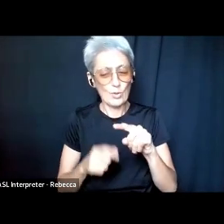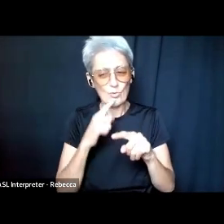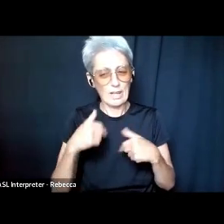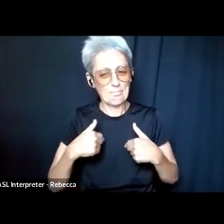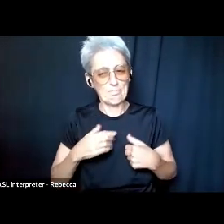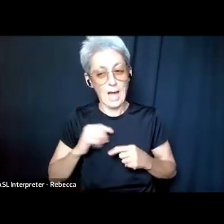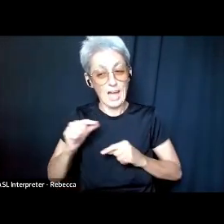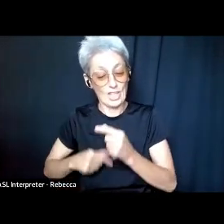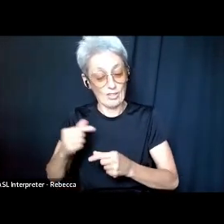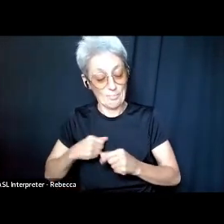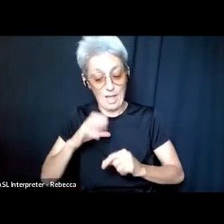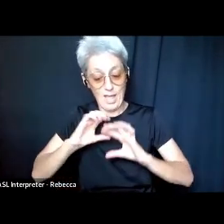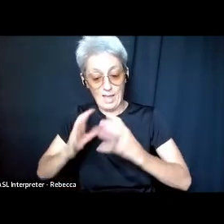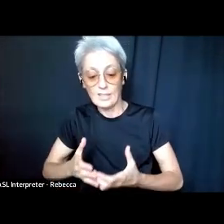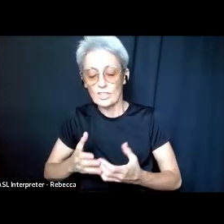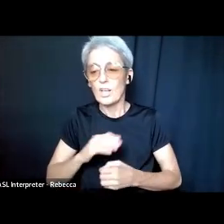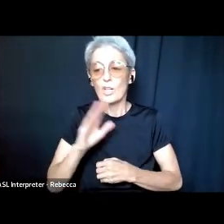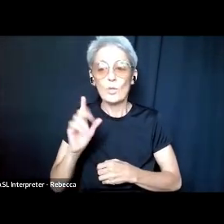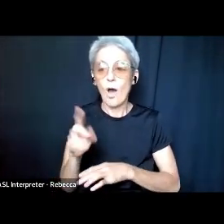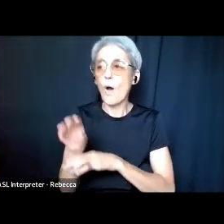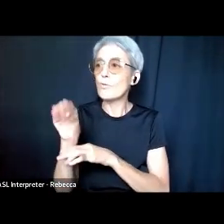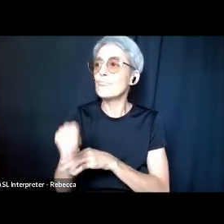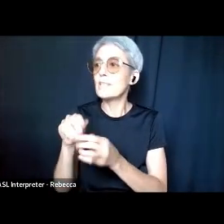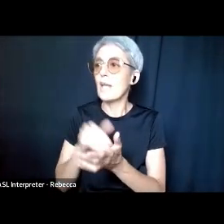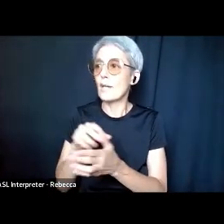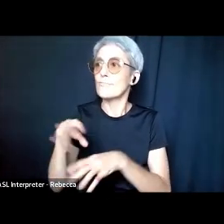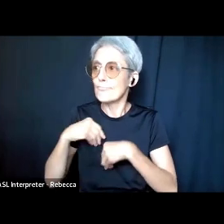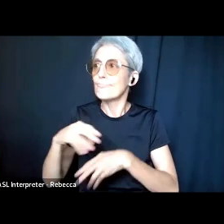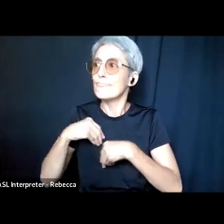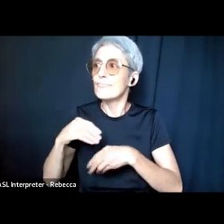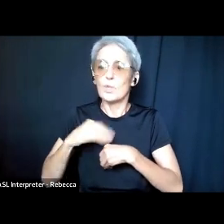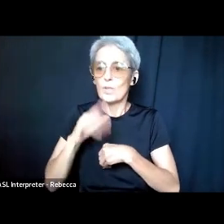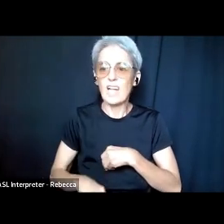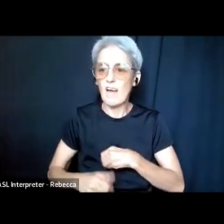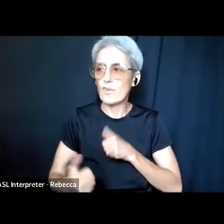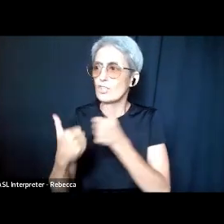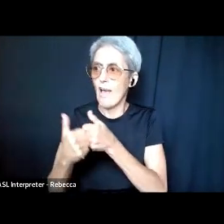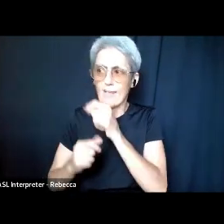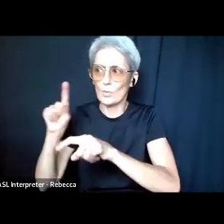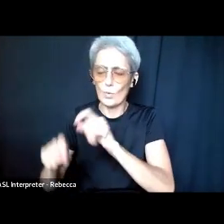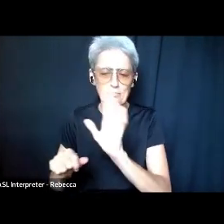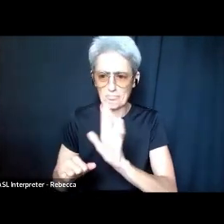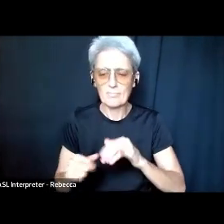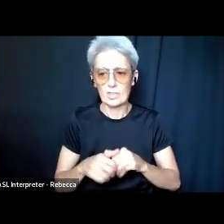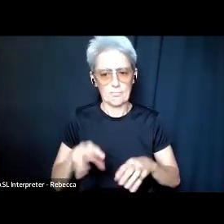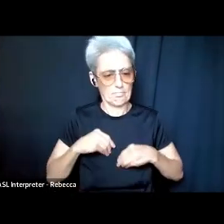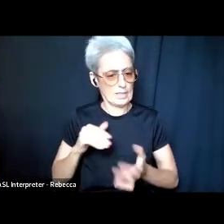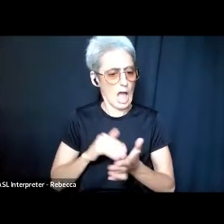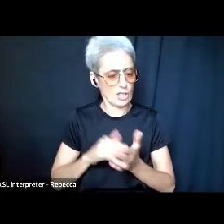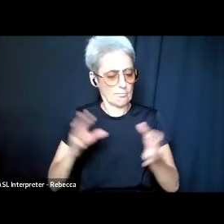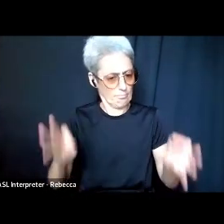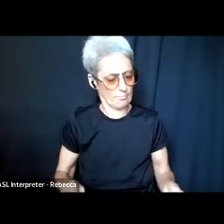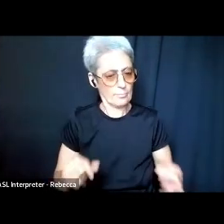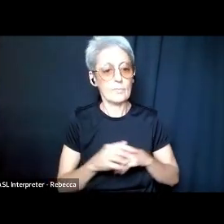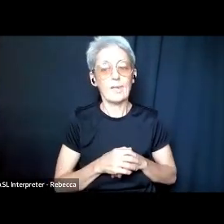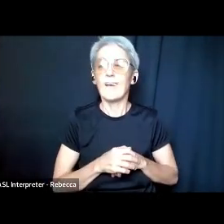don't question the doctor, you just do what they say. We help people understand the importance of advocating for